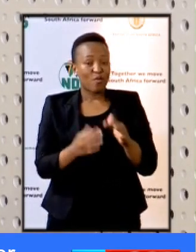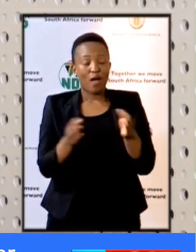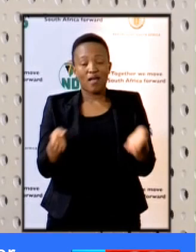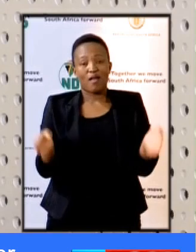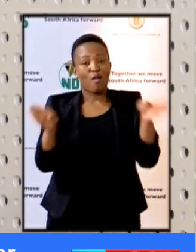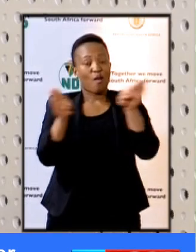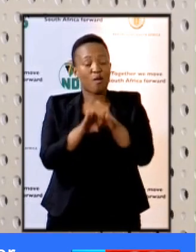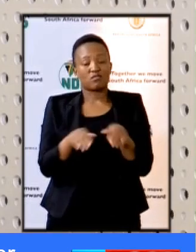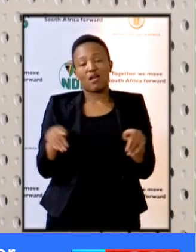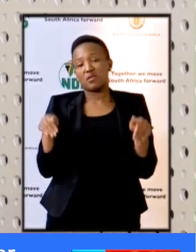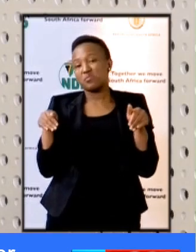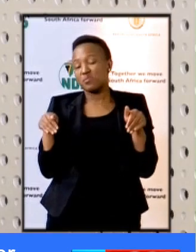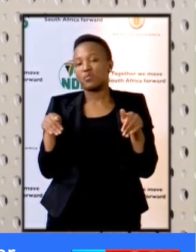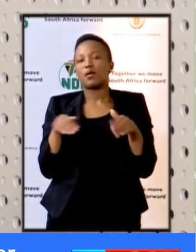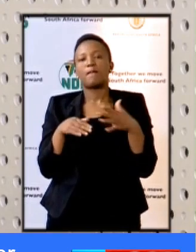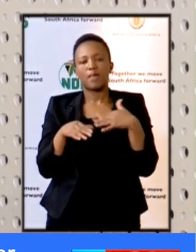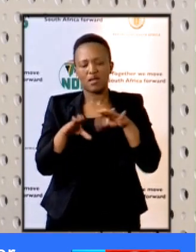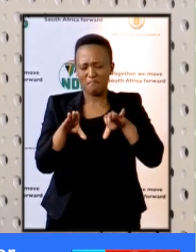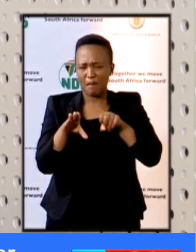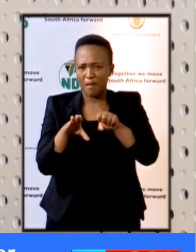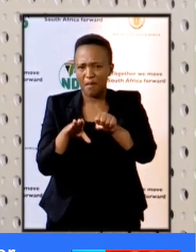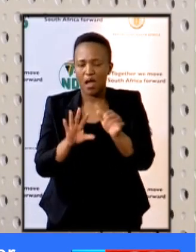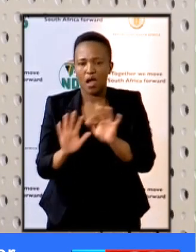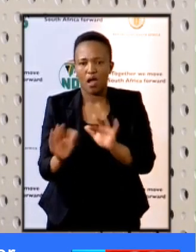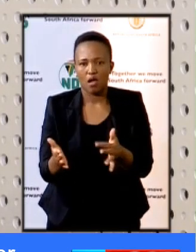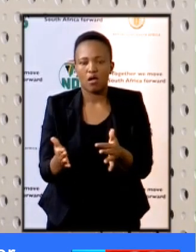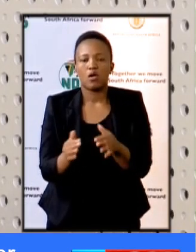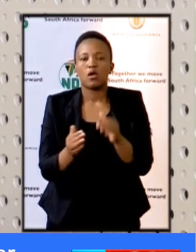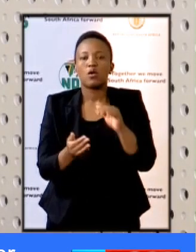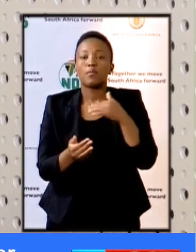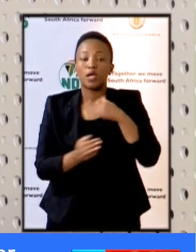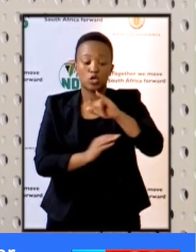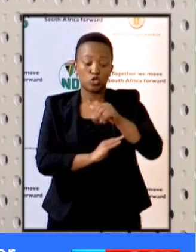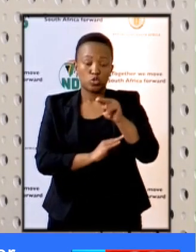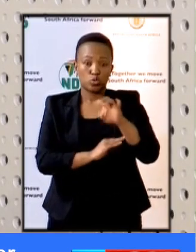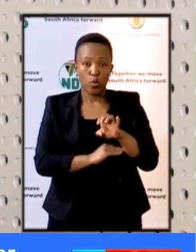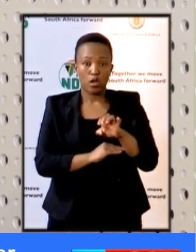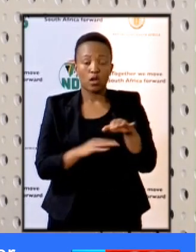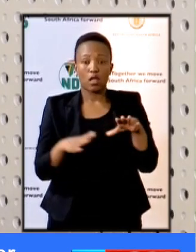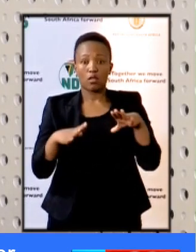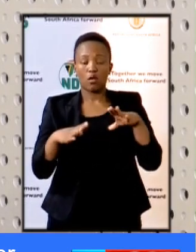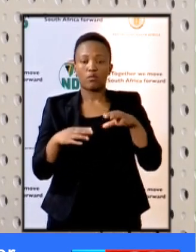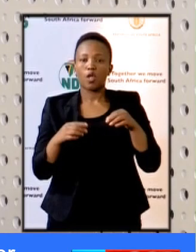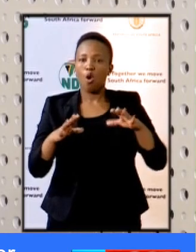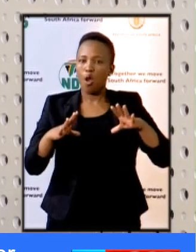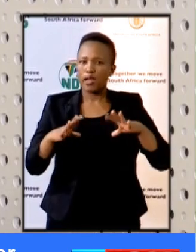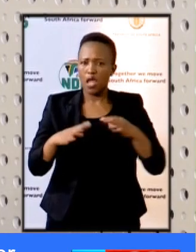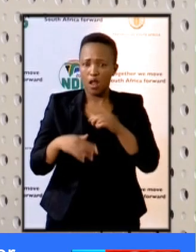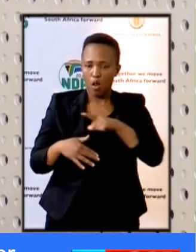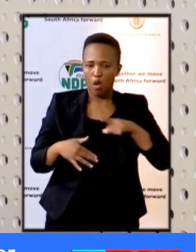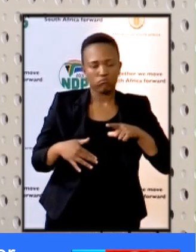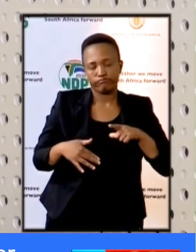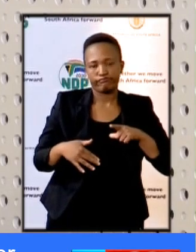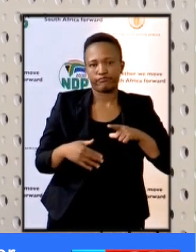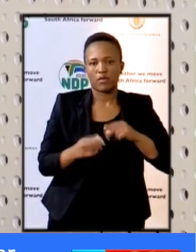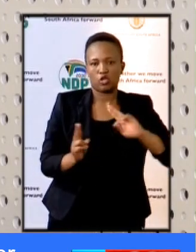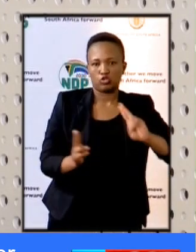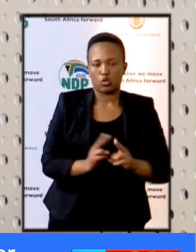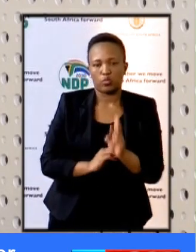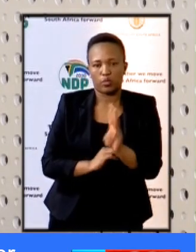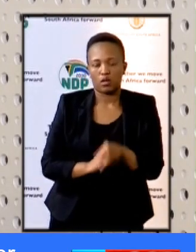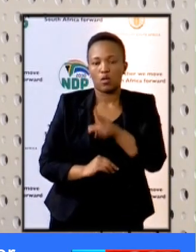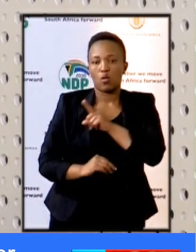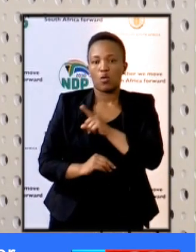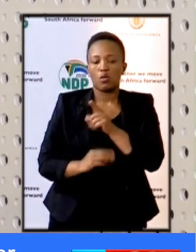the number of college holidays will be reduced for June and September 2020. In this regard, a revised